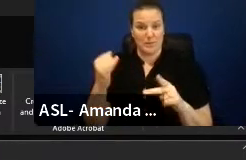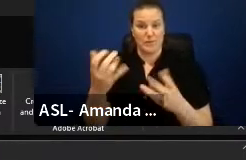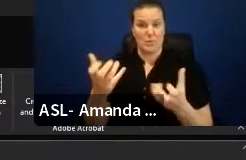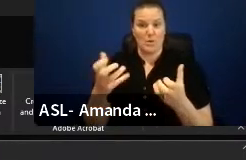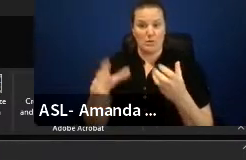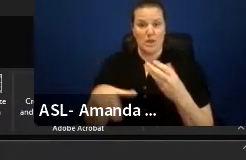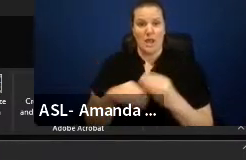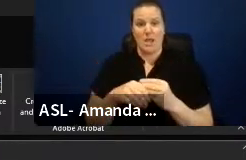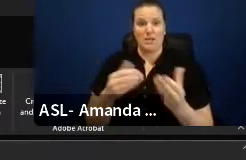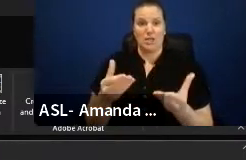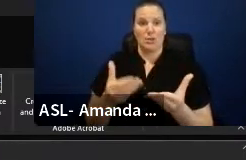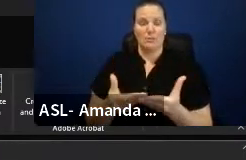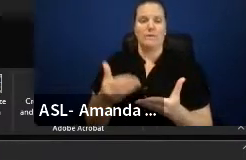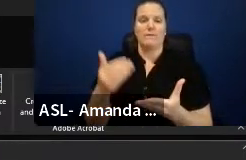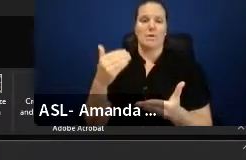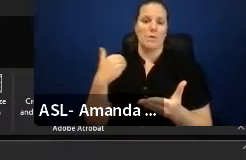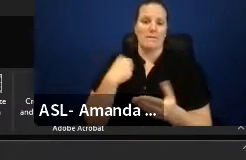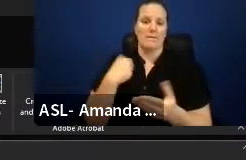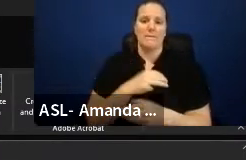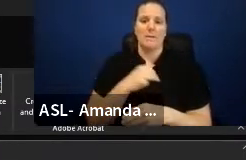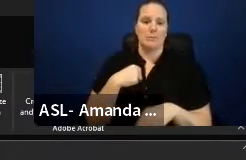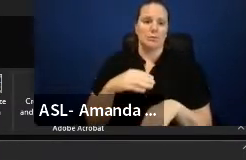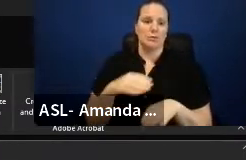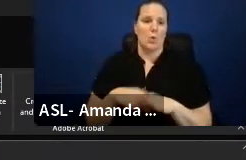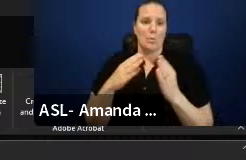note here before we have members open up.